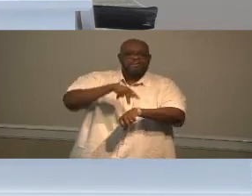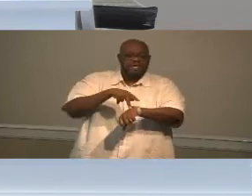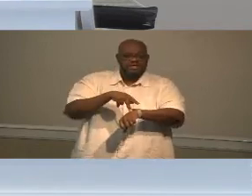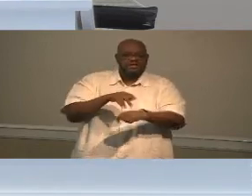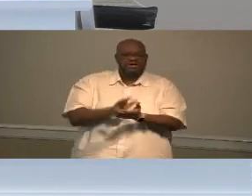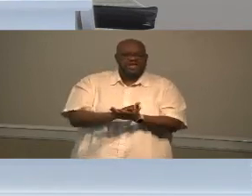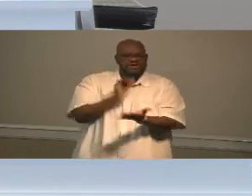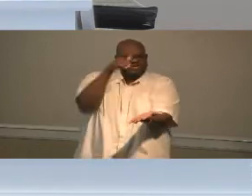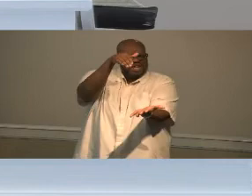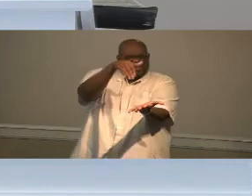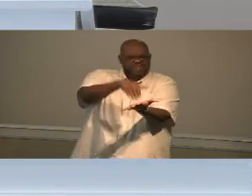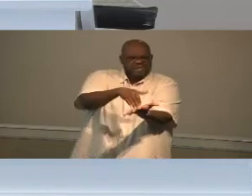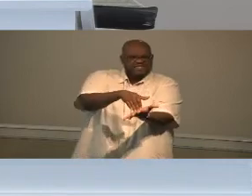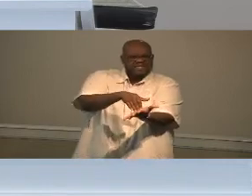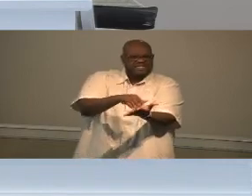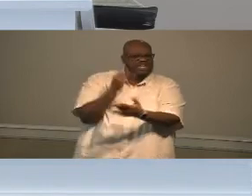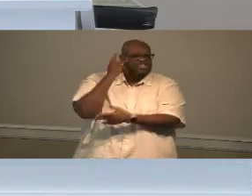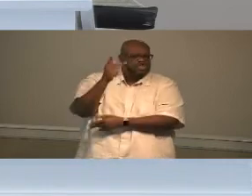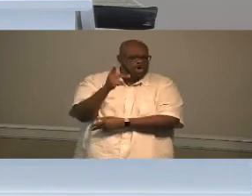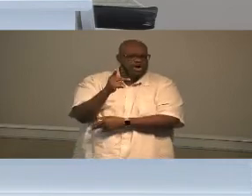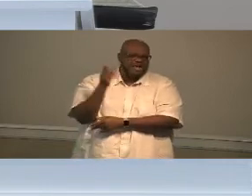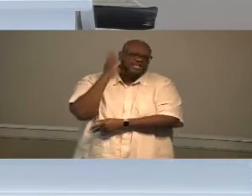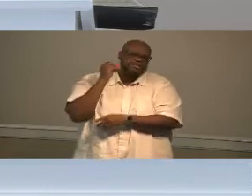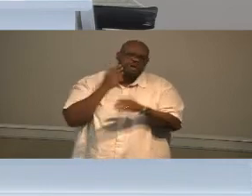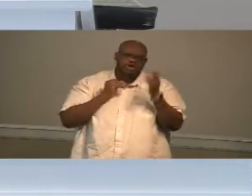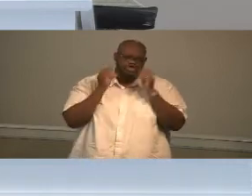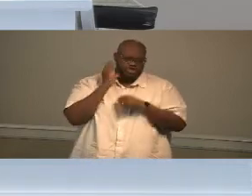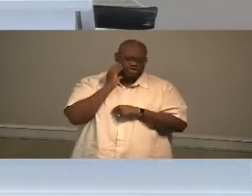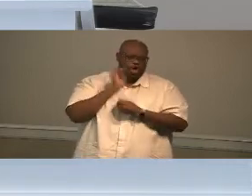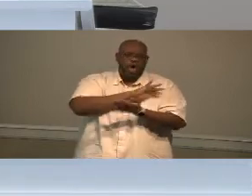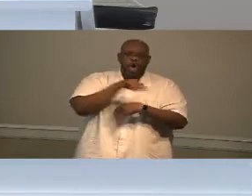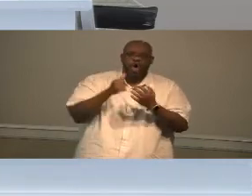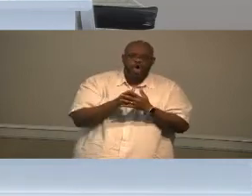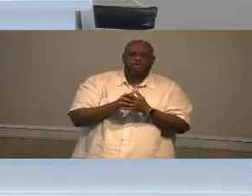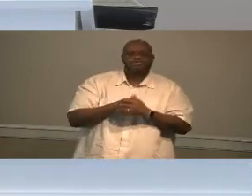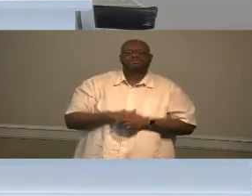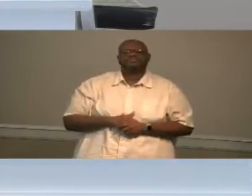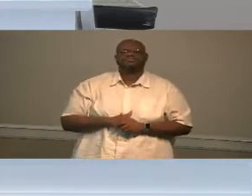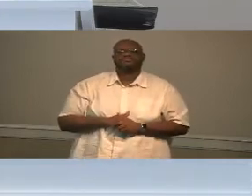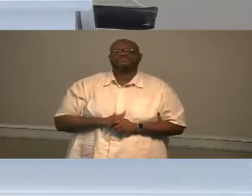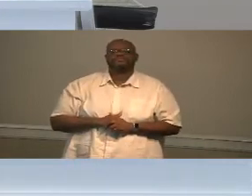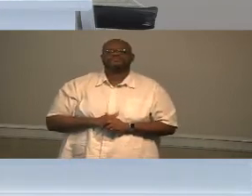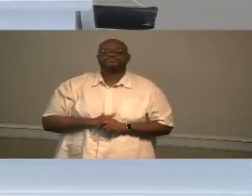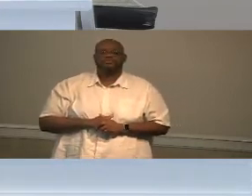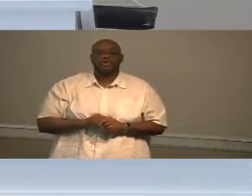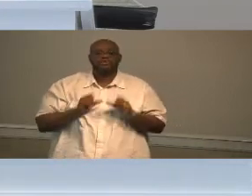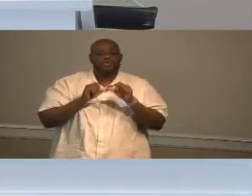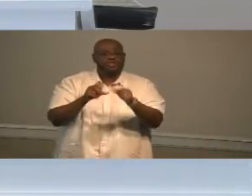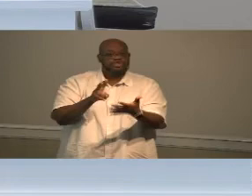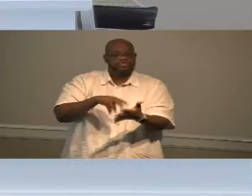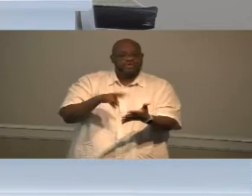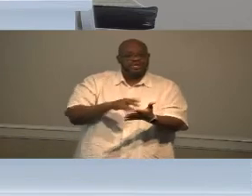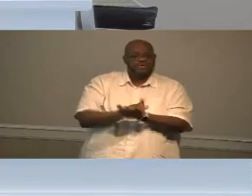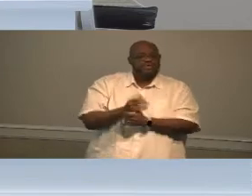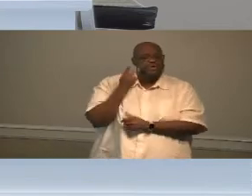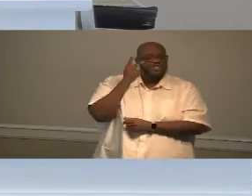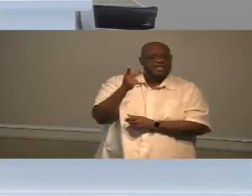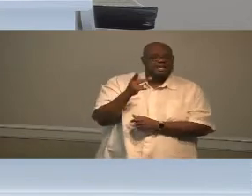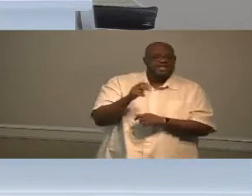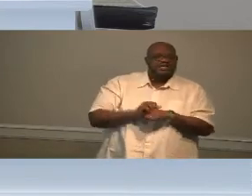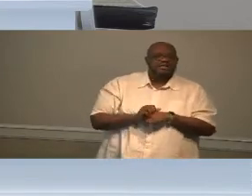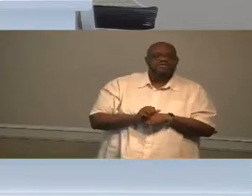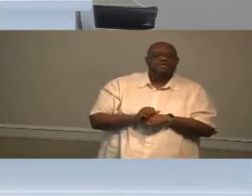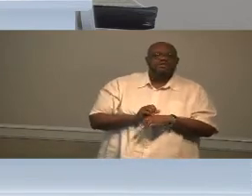the midst. He was there. In fact, as we keep reading, we'll find that they were sent to the